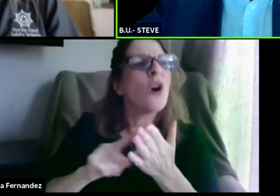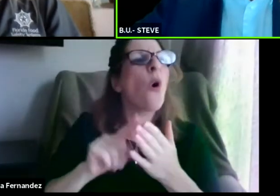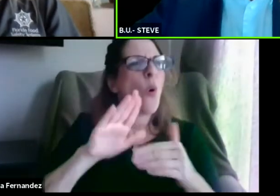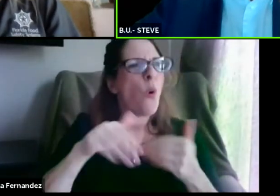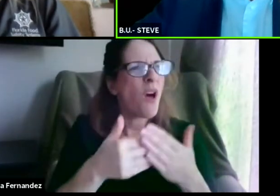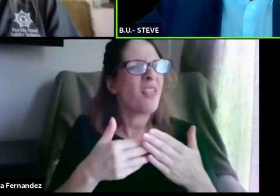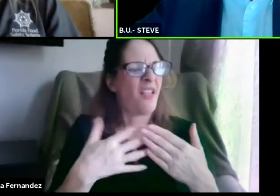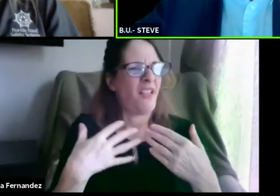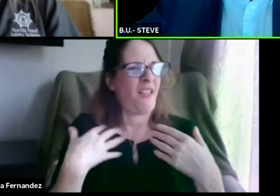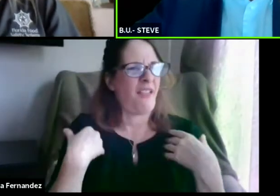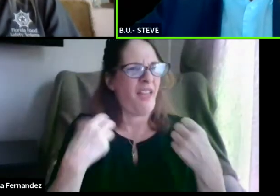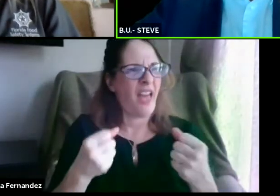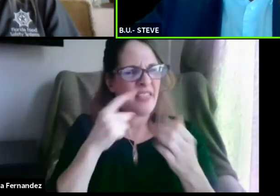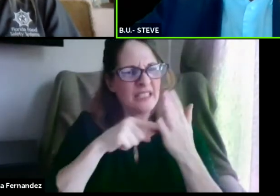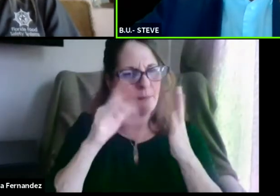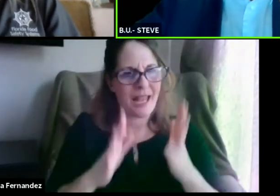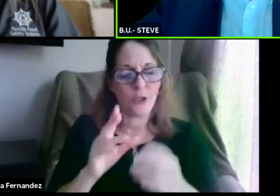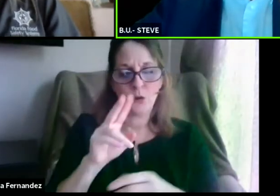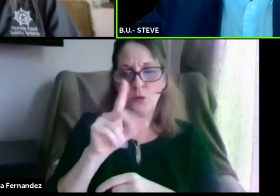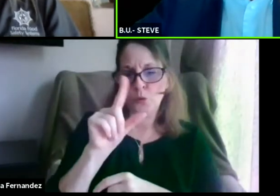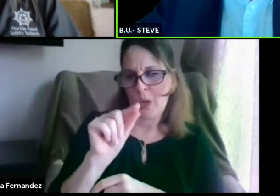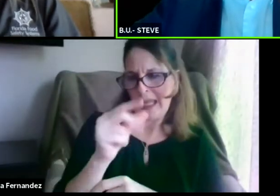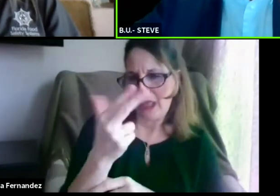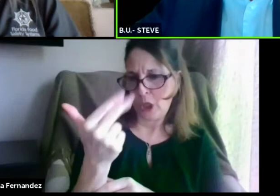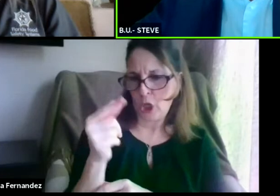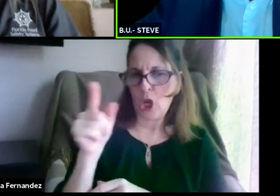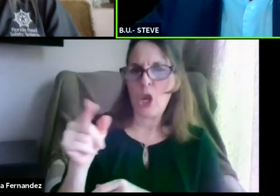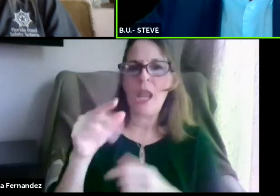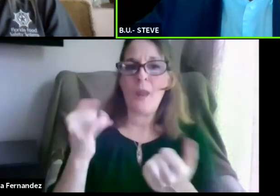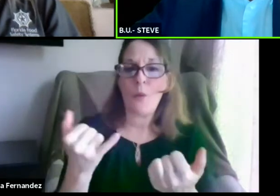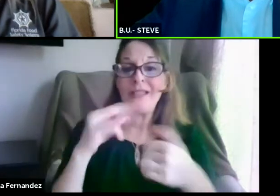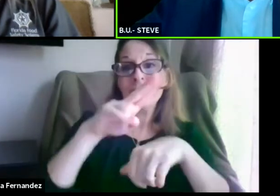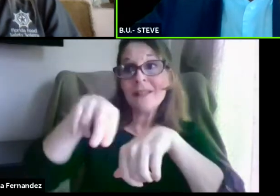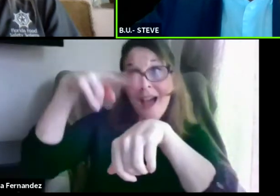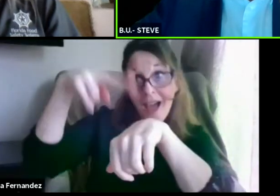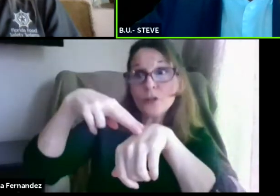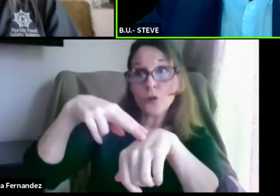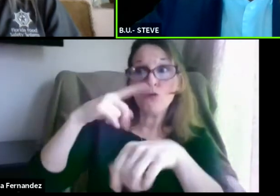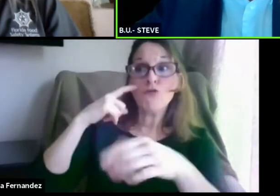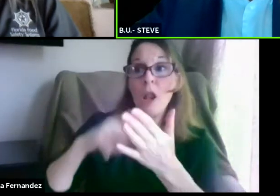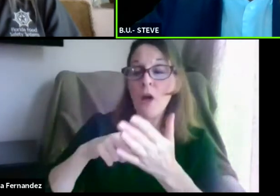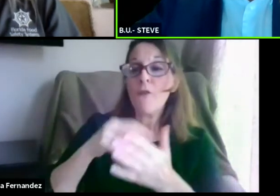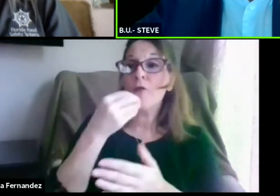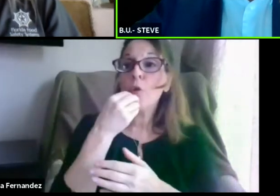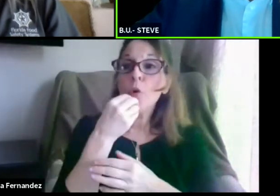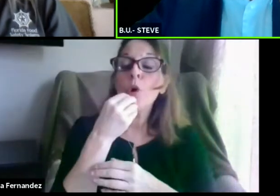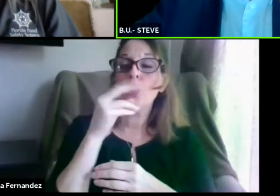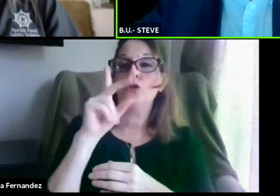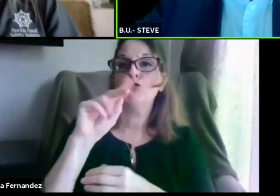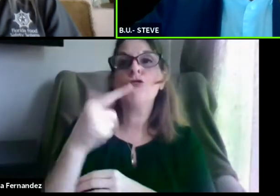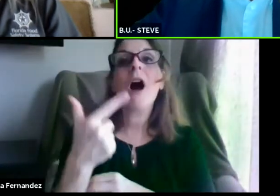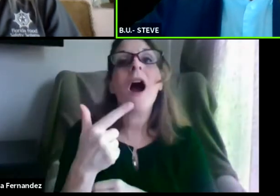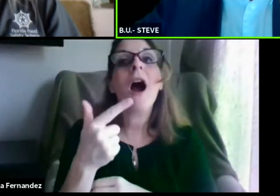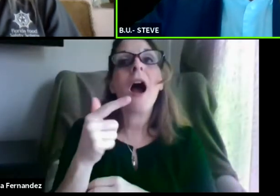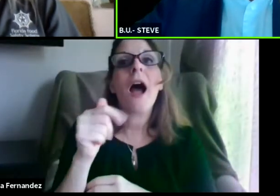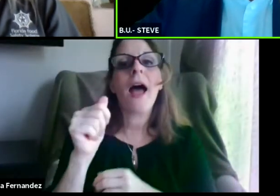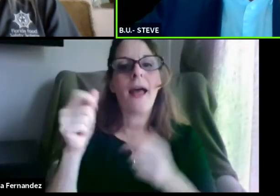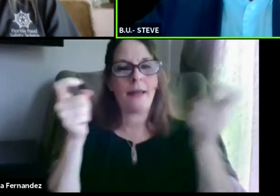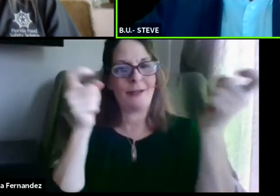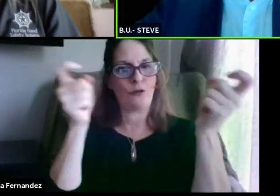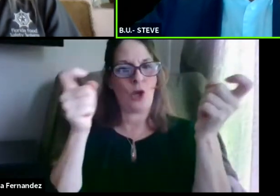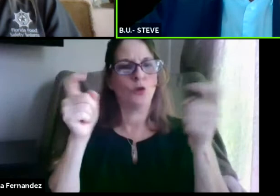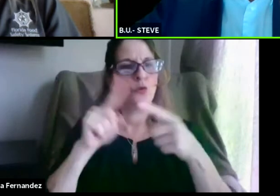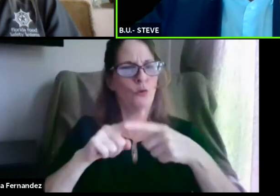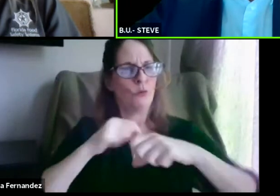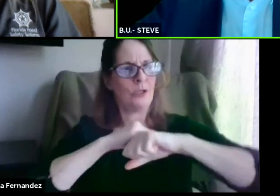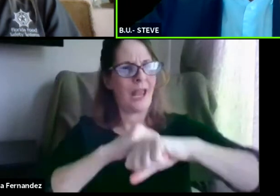inspectors. In 2013, Egger was nationally recognized by the Food and Drug Administration for her role in protecting